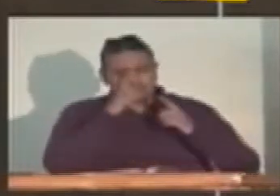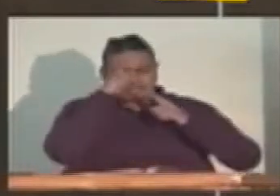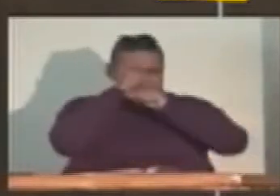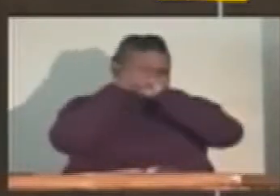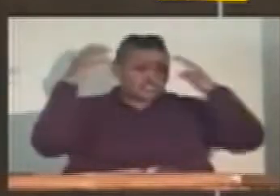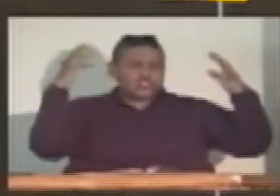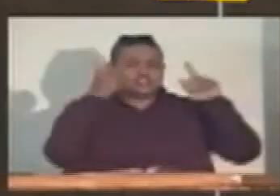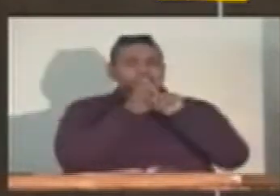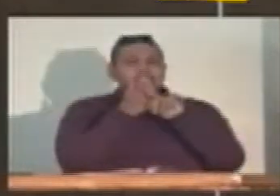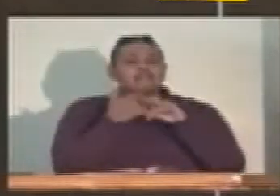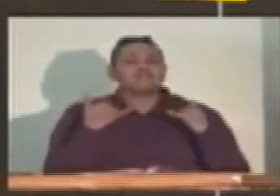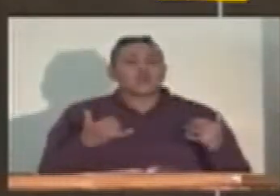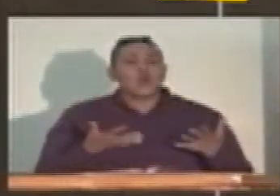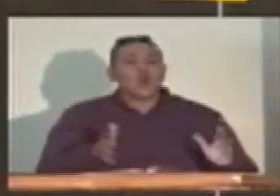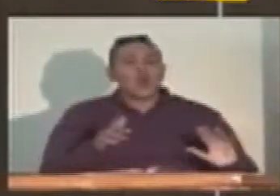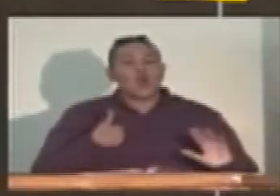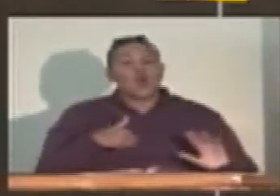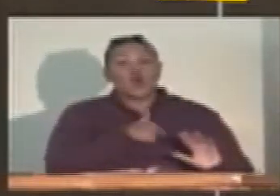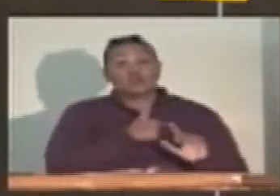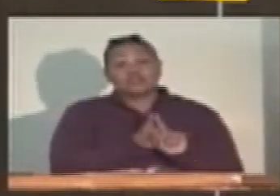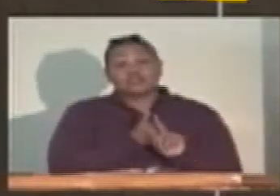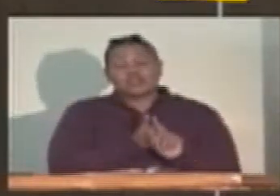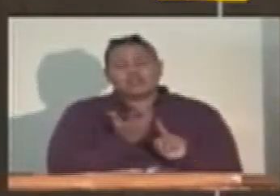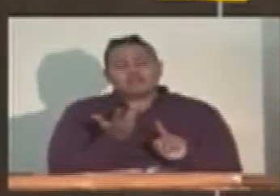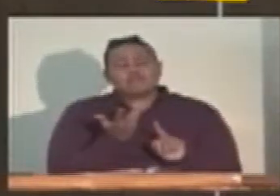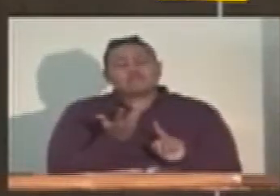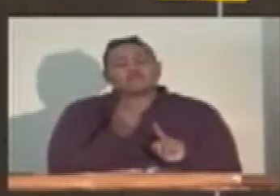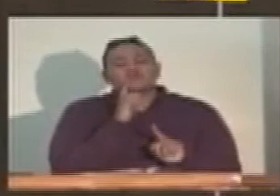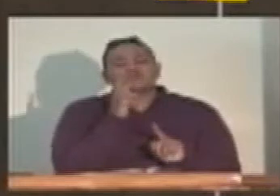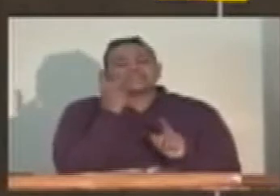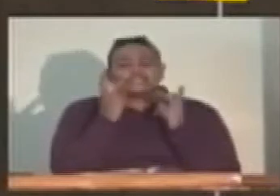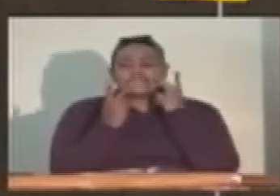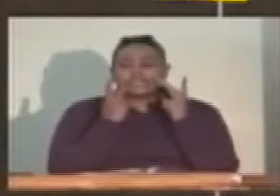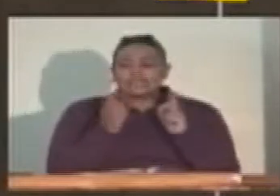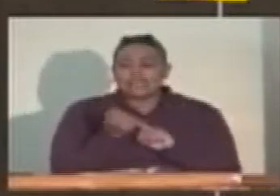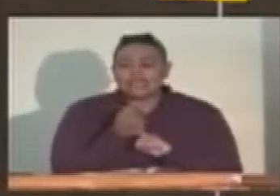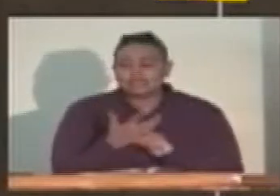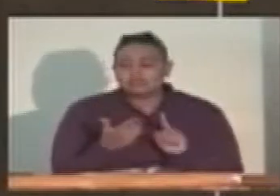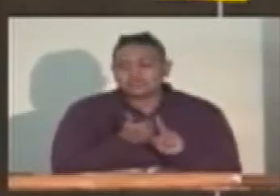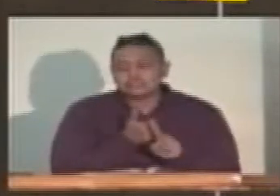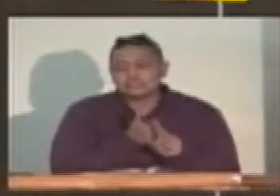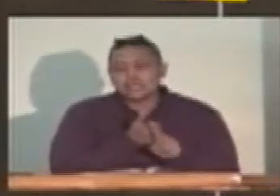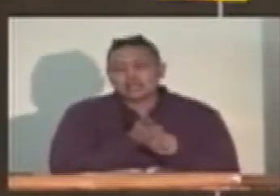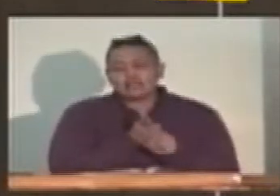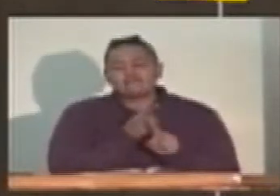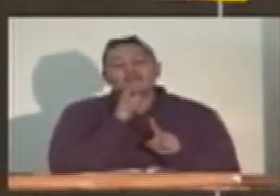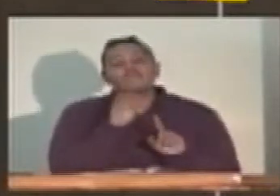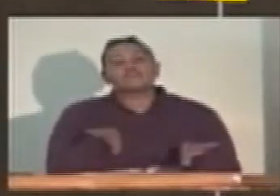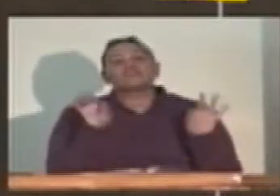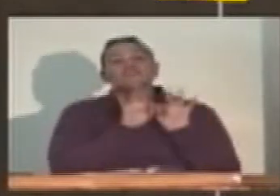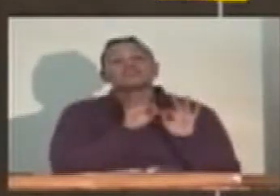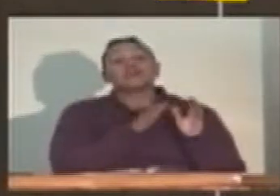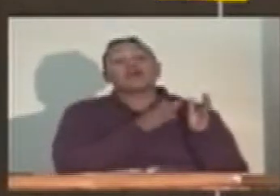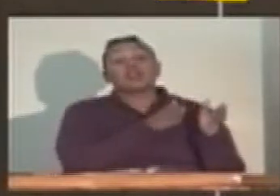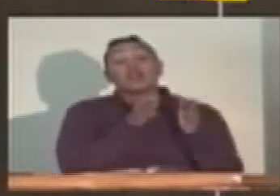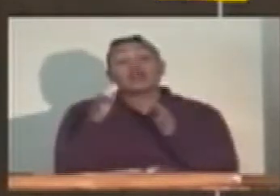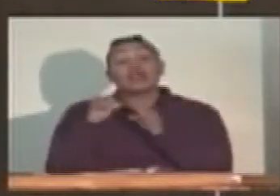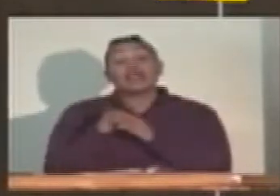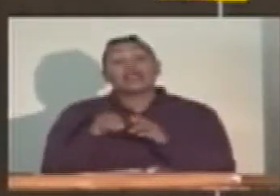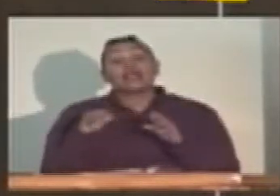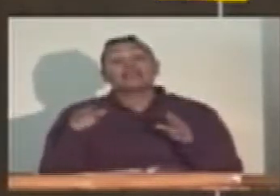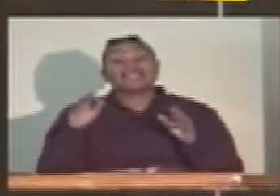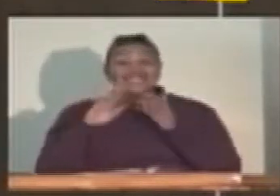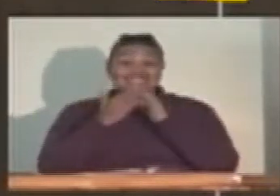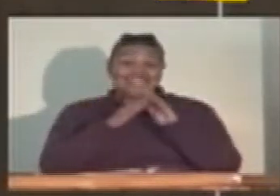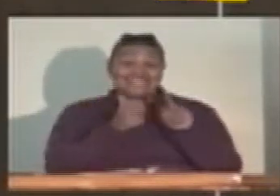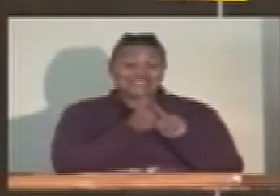vision that now allows us to see the expansion of much of the critical corridors in the capital